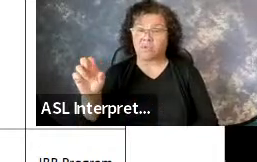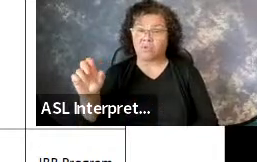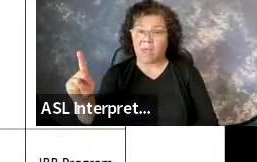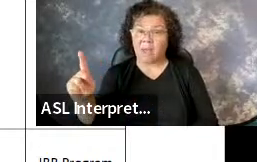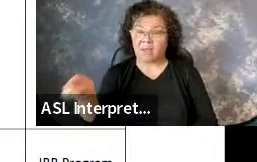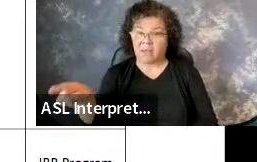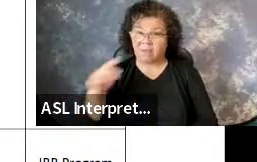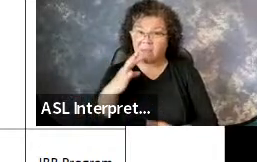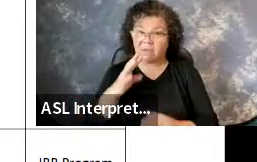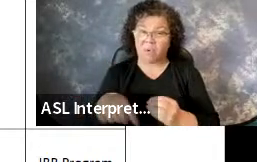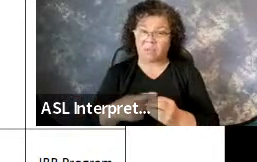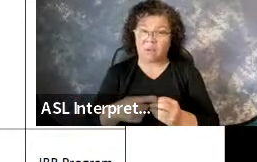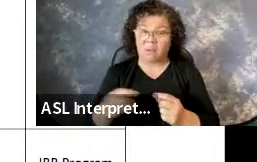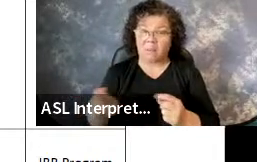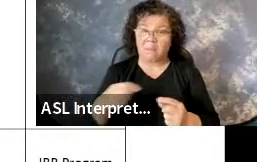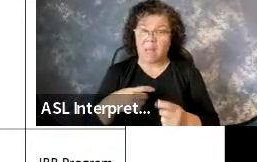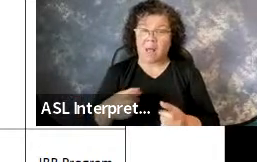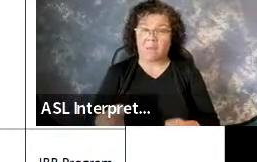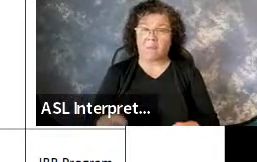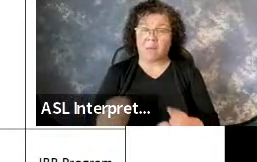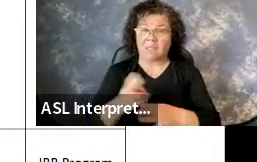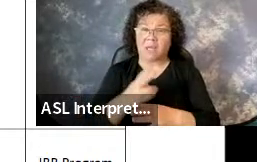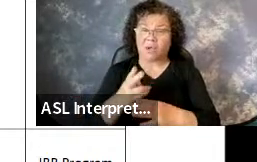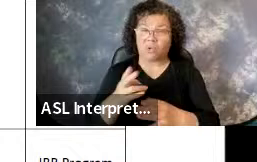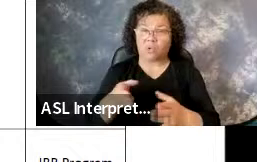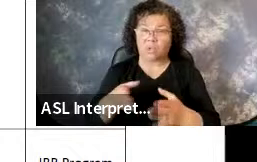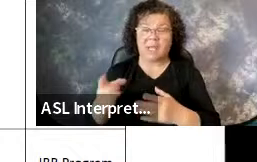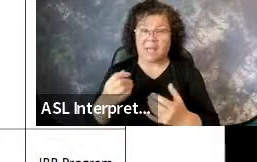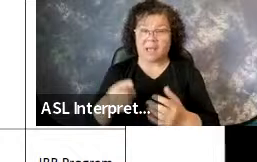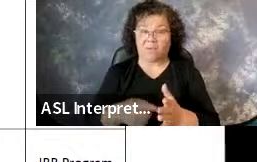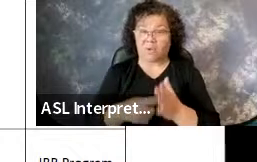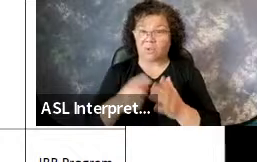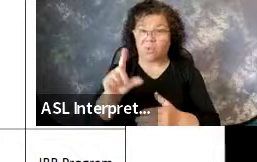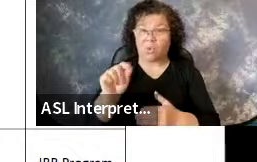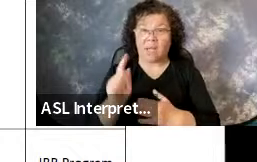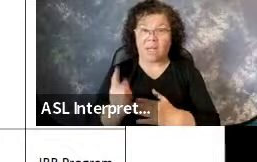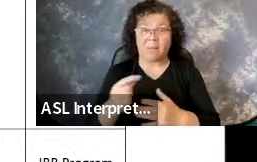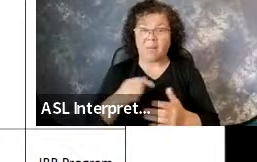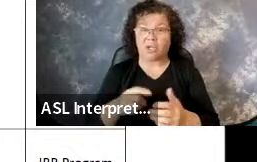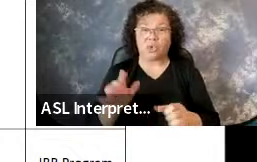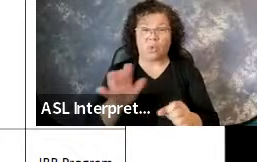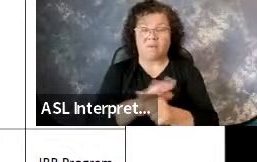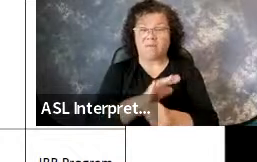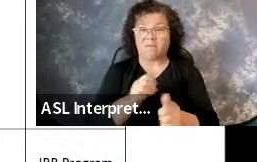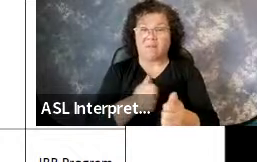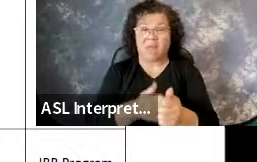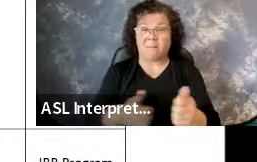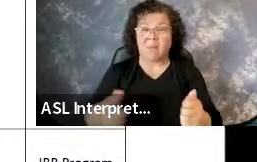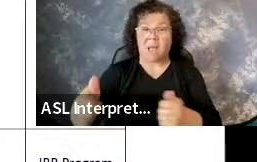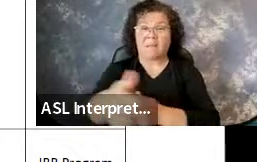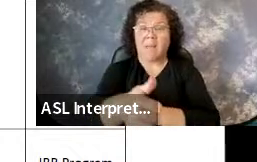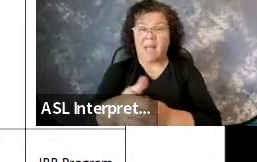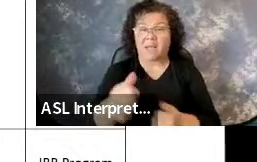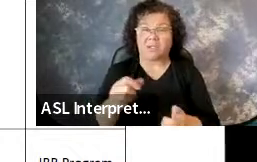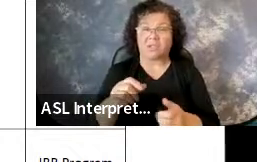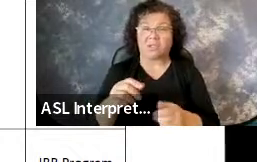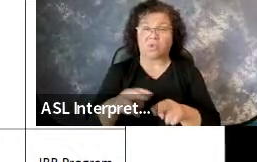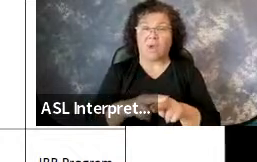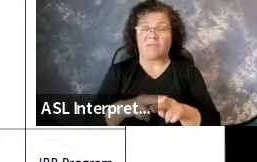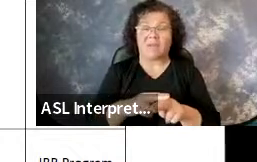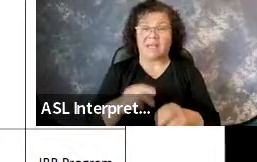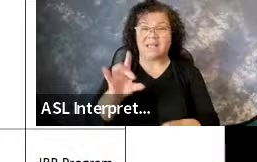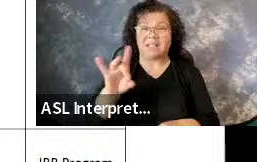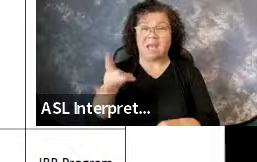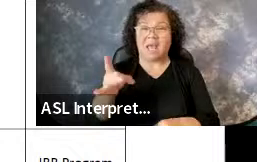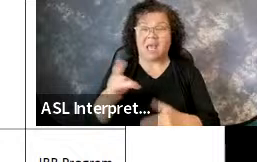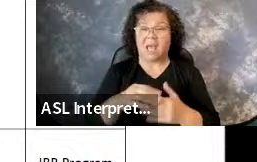multimodal destination. It takes 20 minutes right now. You completely bypass traffic and it costs $8. So it's cheaper than